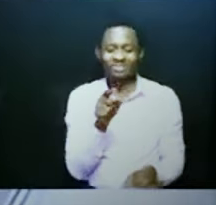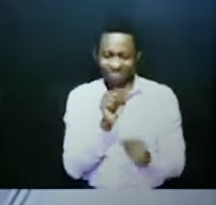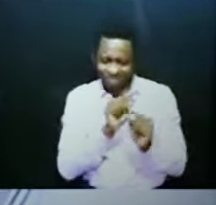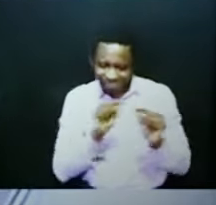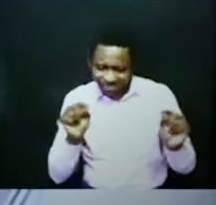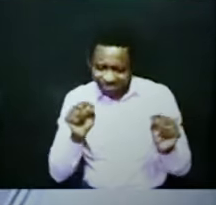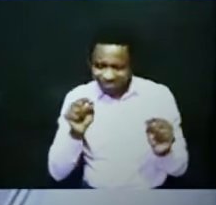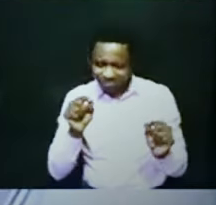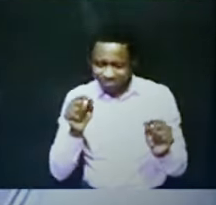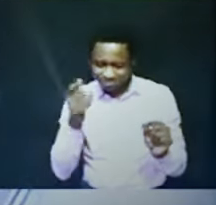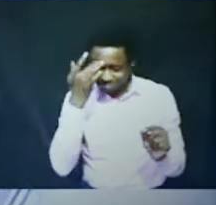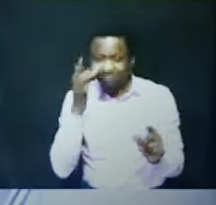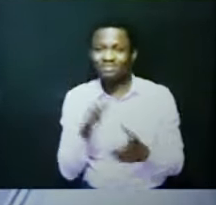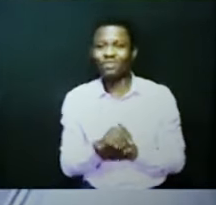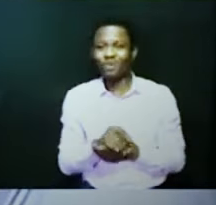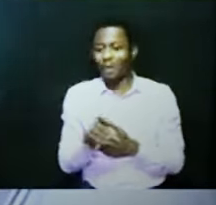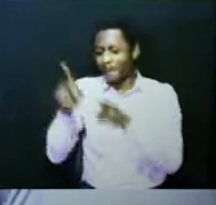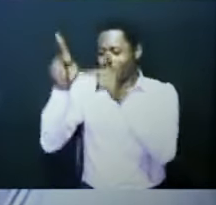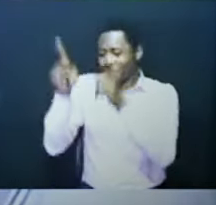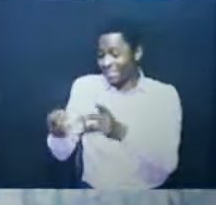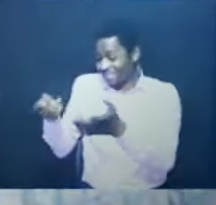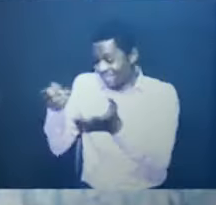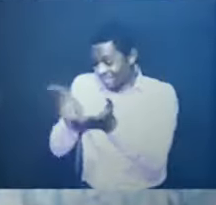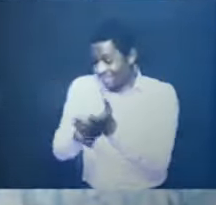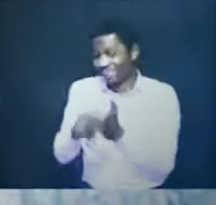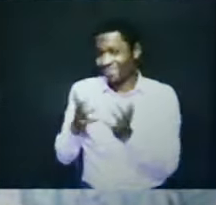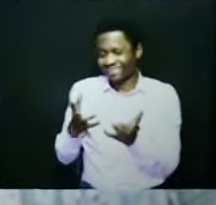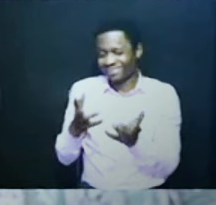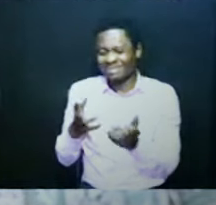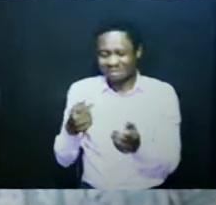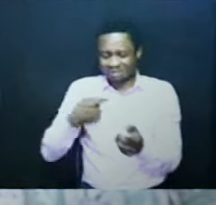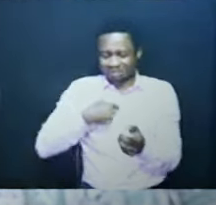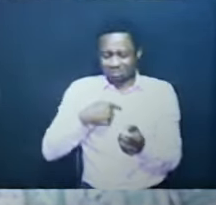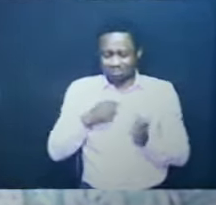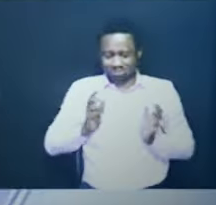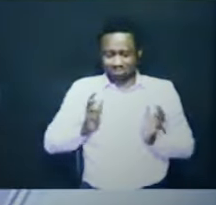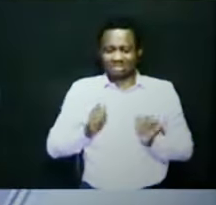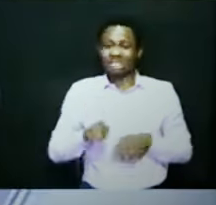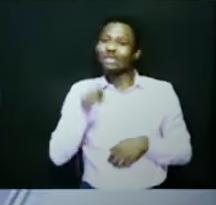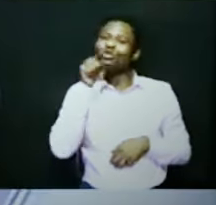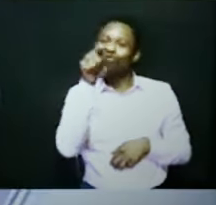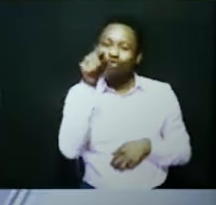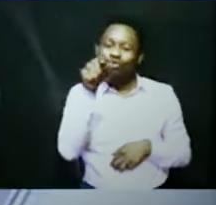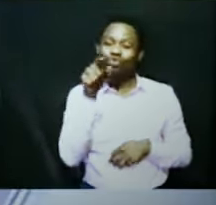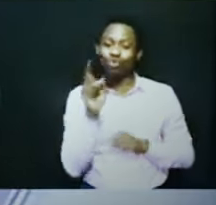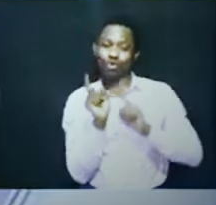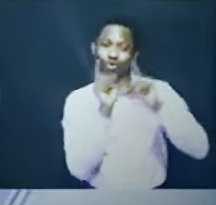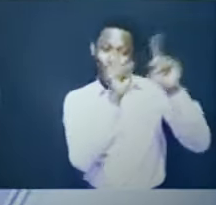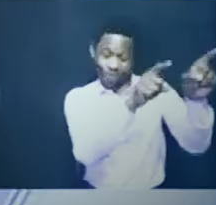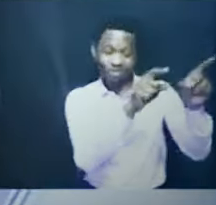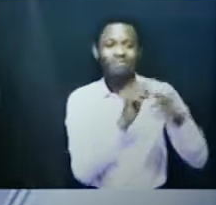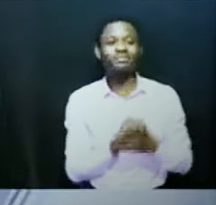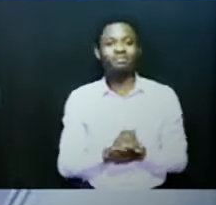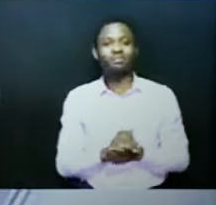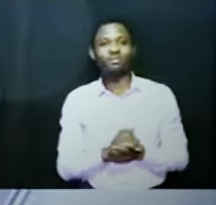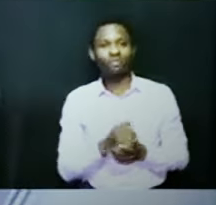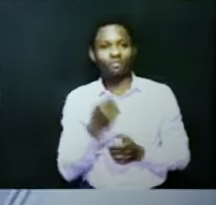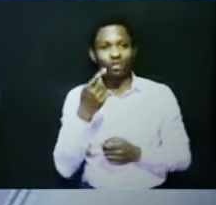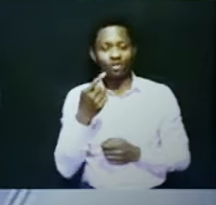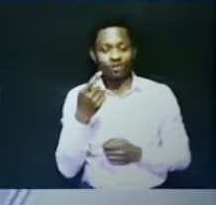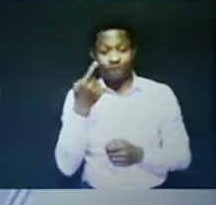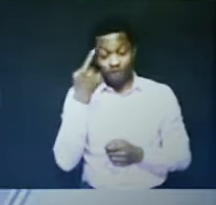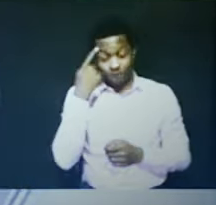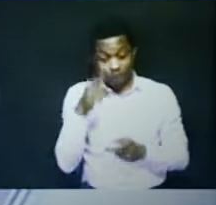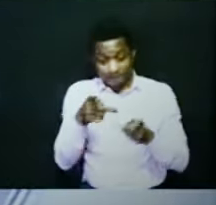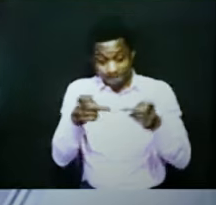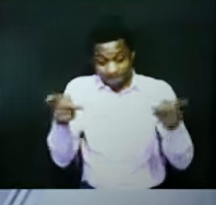So the one who wrote this scripture, he separated himself from, he said, where you are going. For in the realm of the